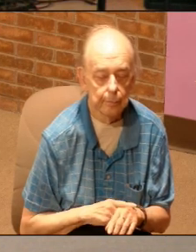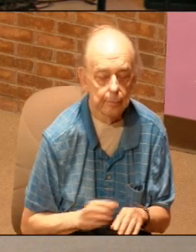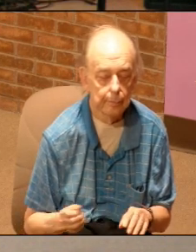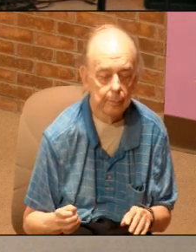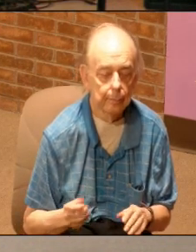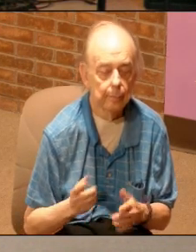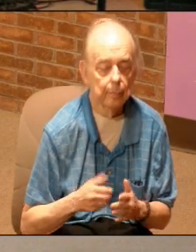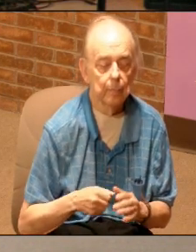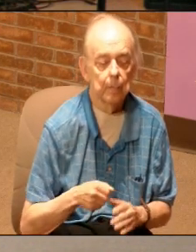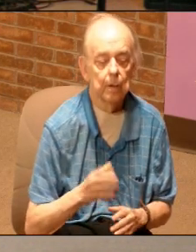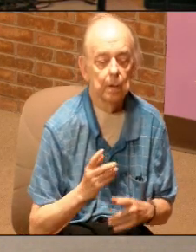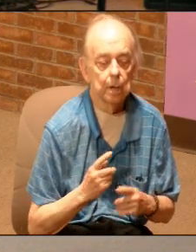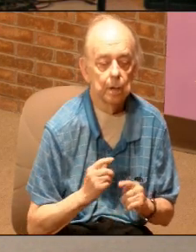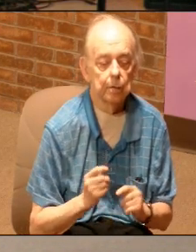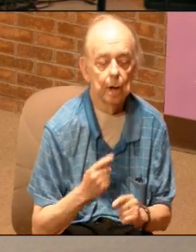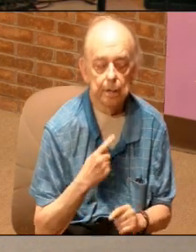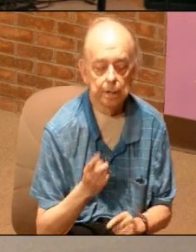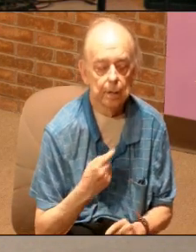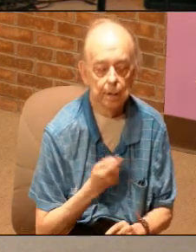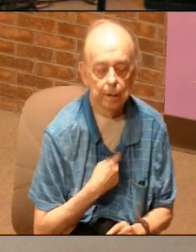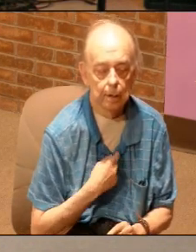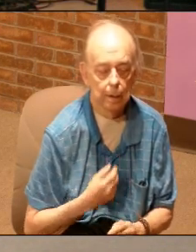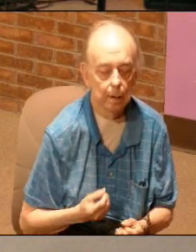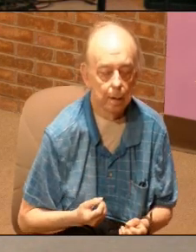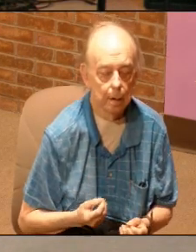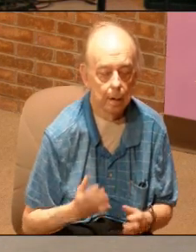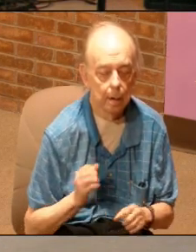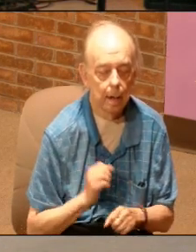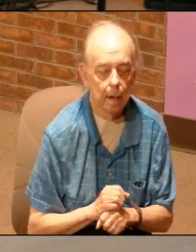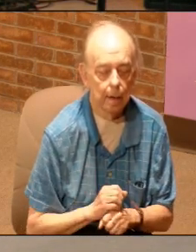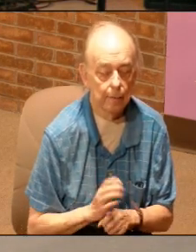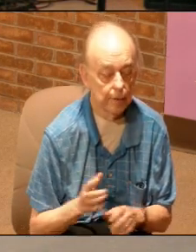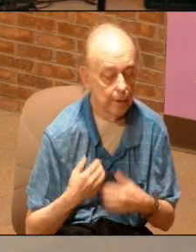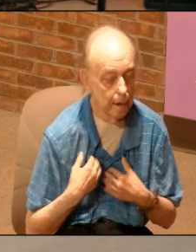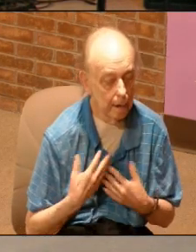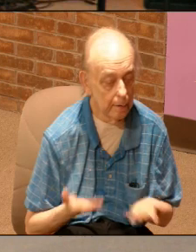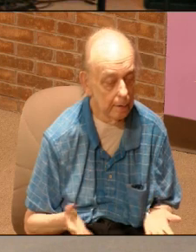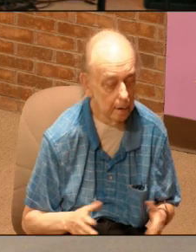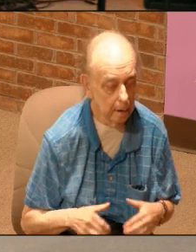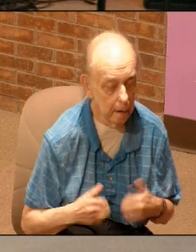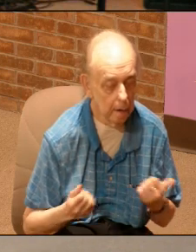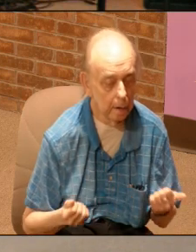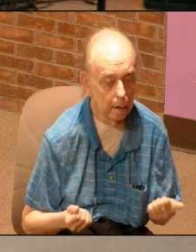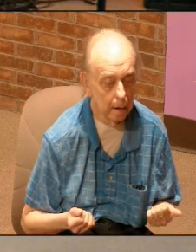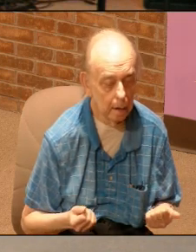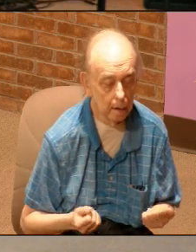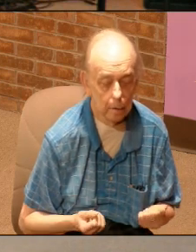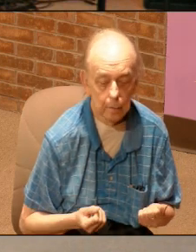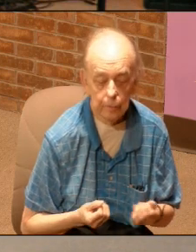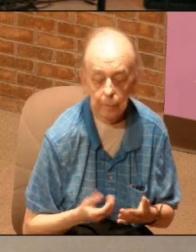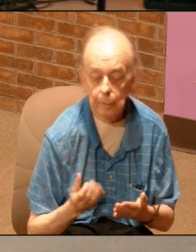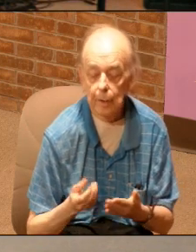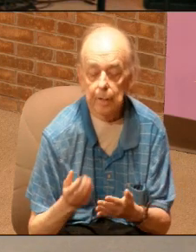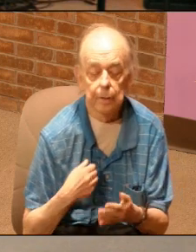And this is what God is trying to tell us. A lot of the habits that we have in our life waste our